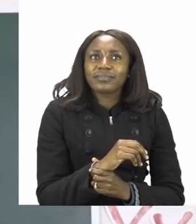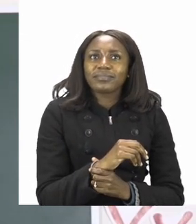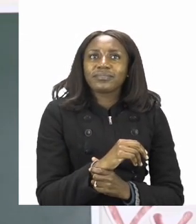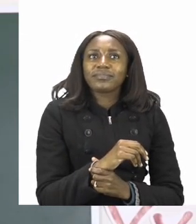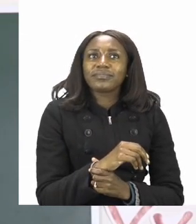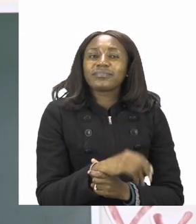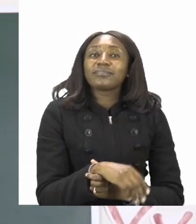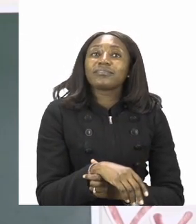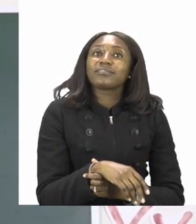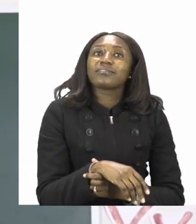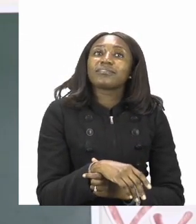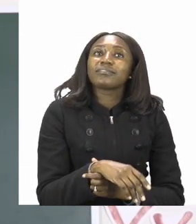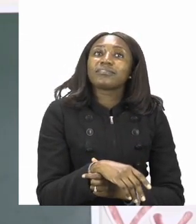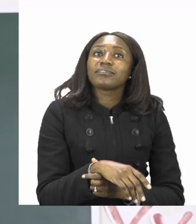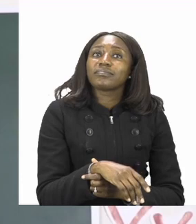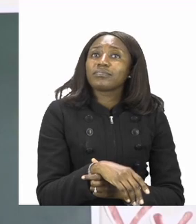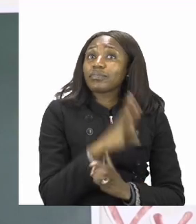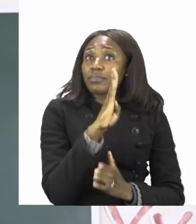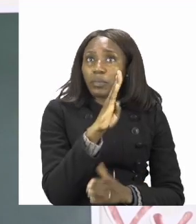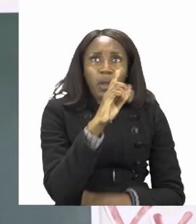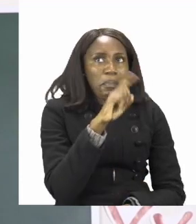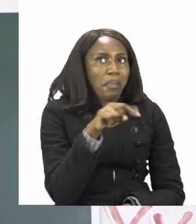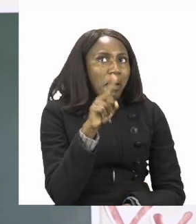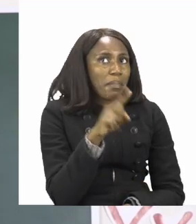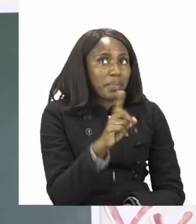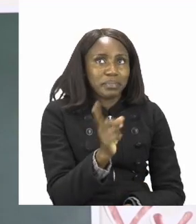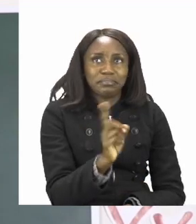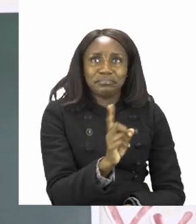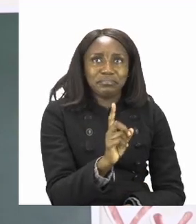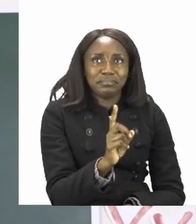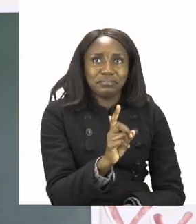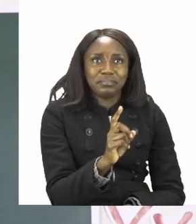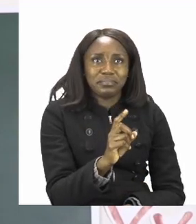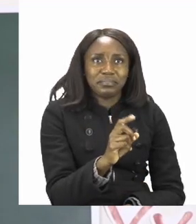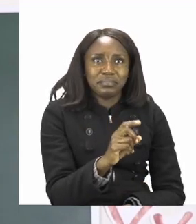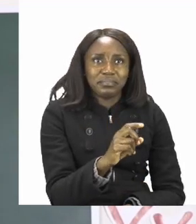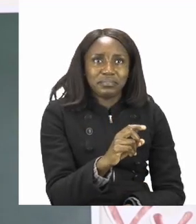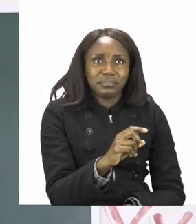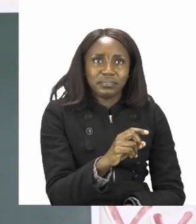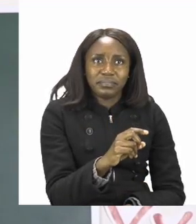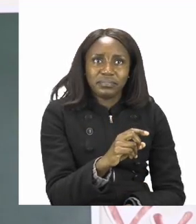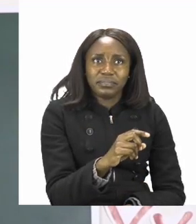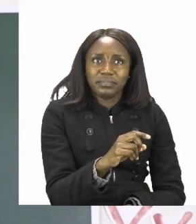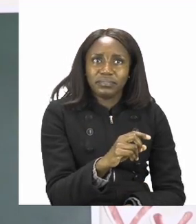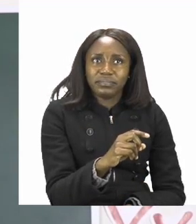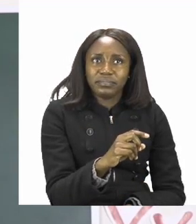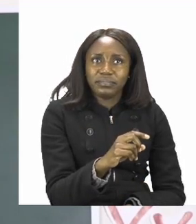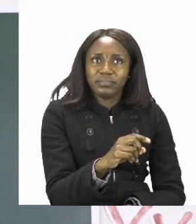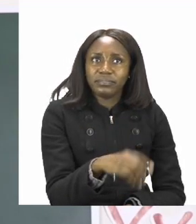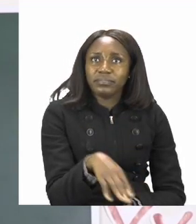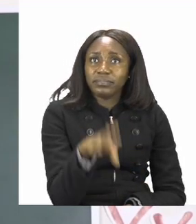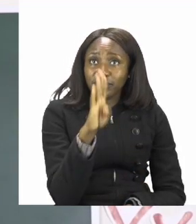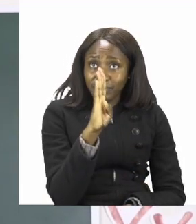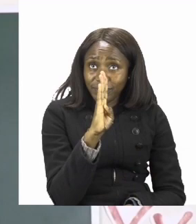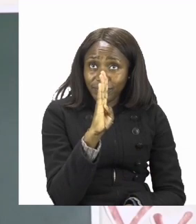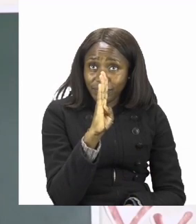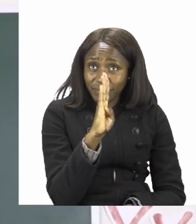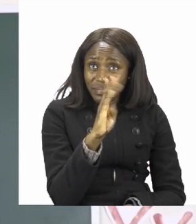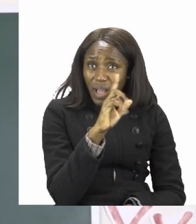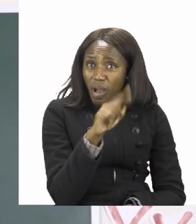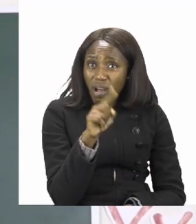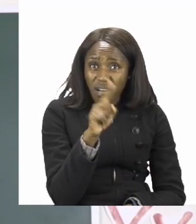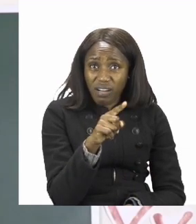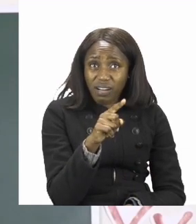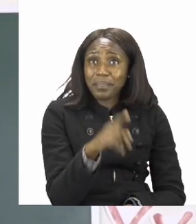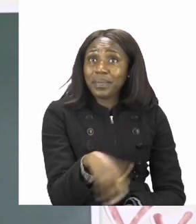you said we say bonky, oh, I've never seen a bonky in my life. But